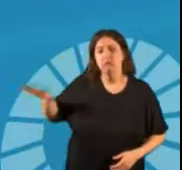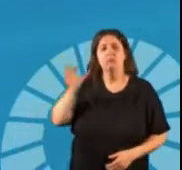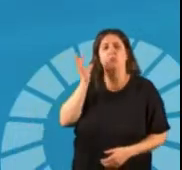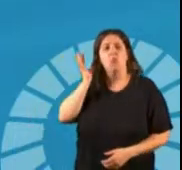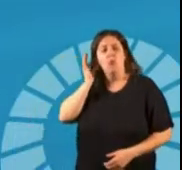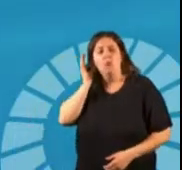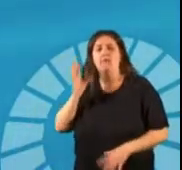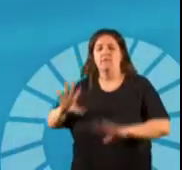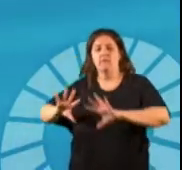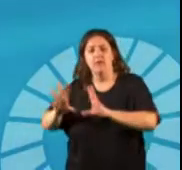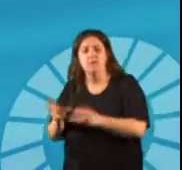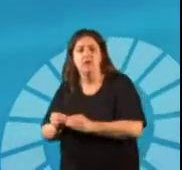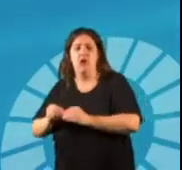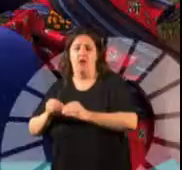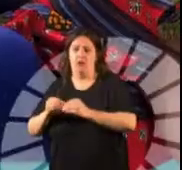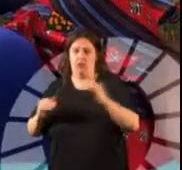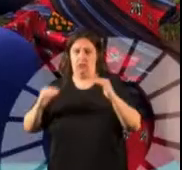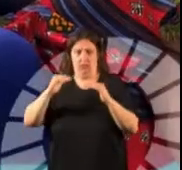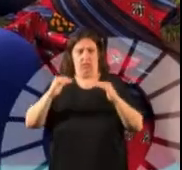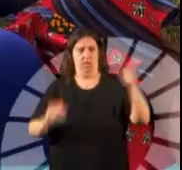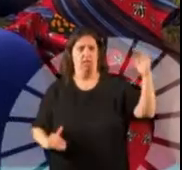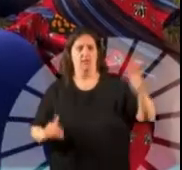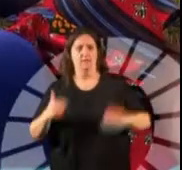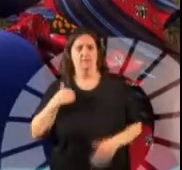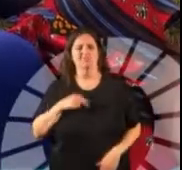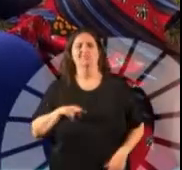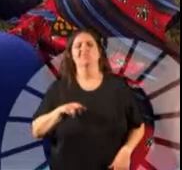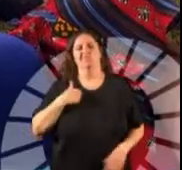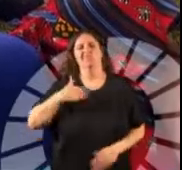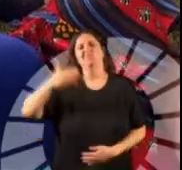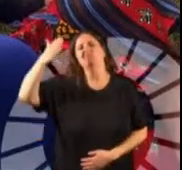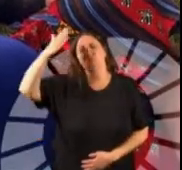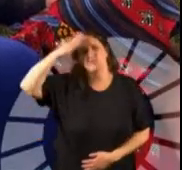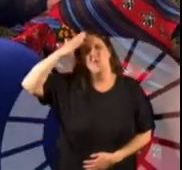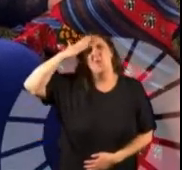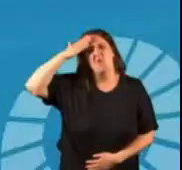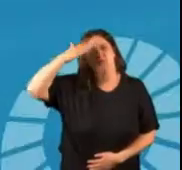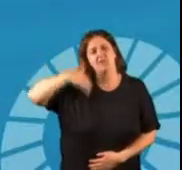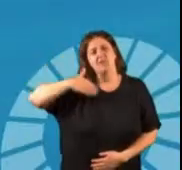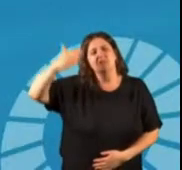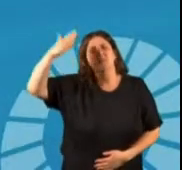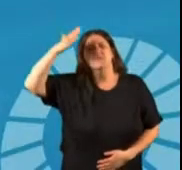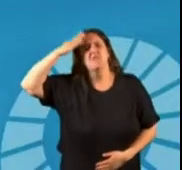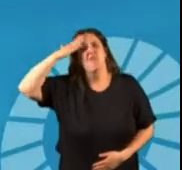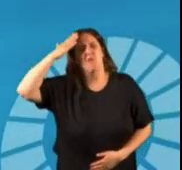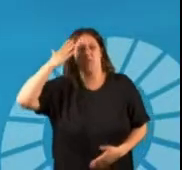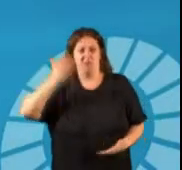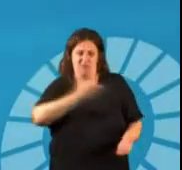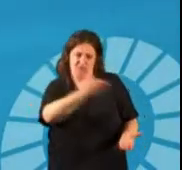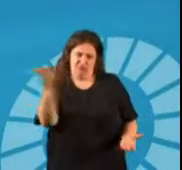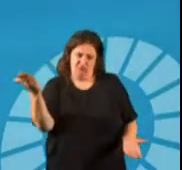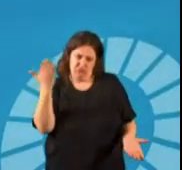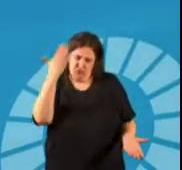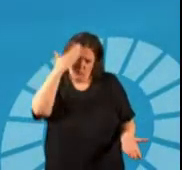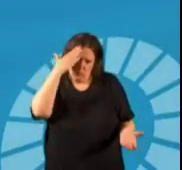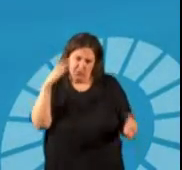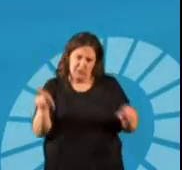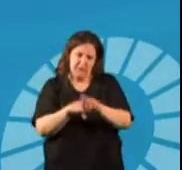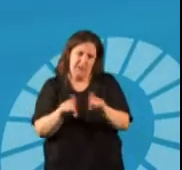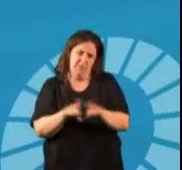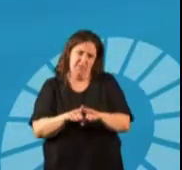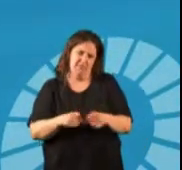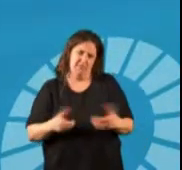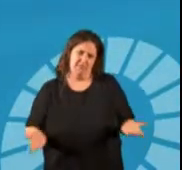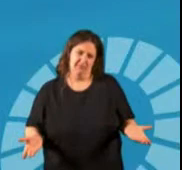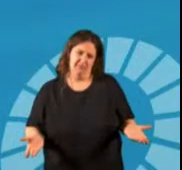we've heard it from all the previous speakers, agree that this is just simply unacceptable.